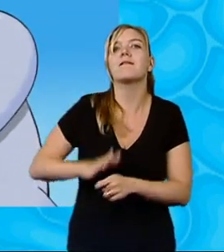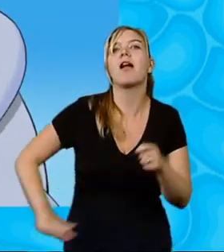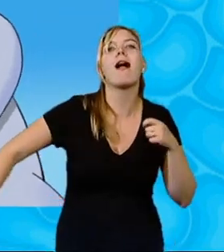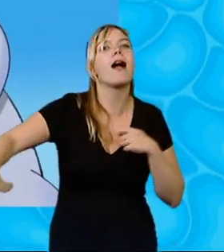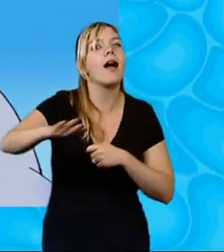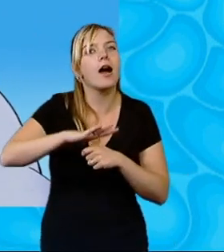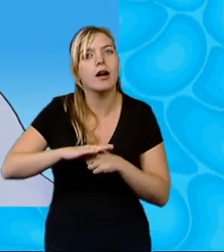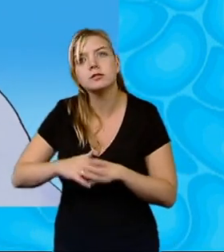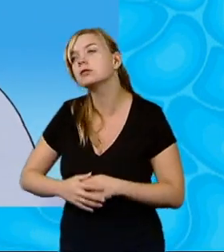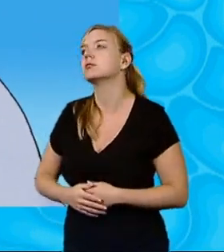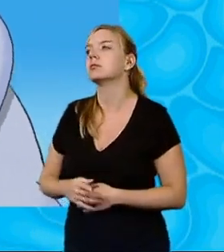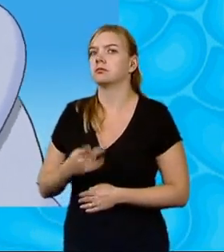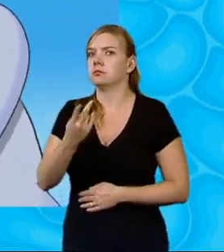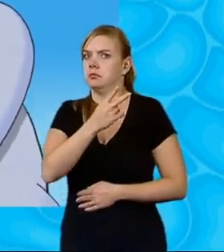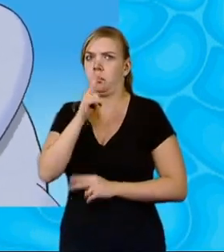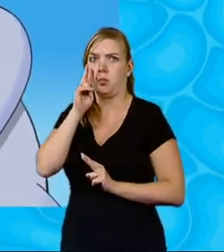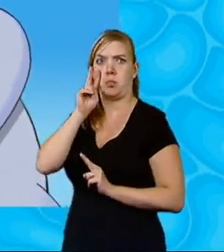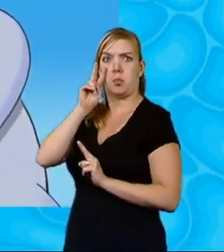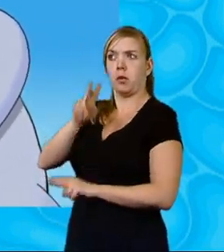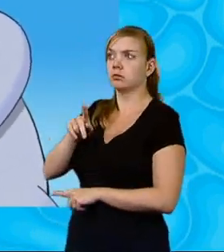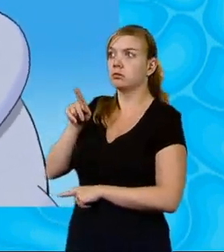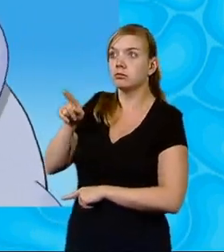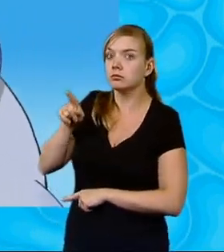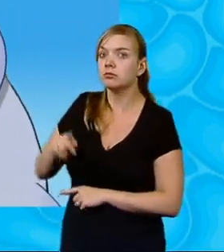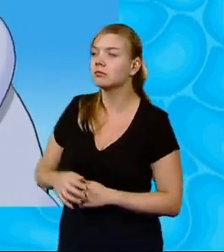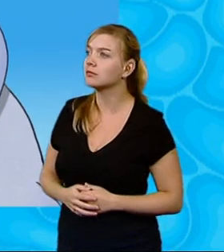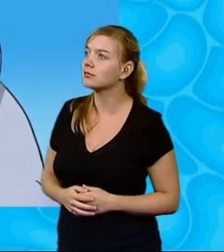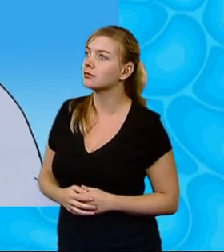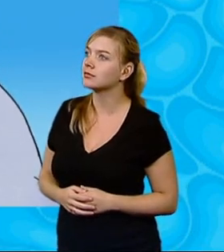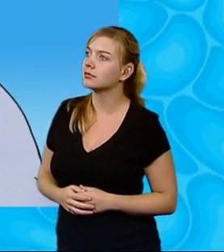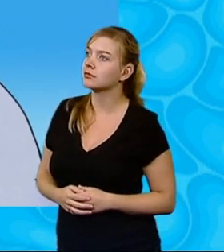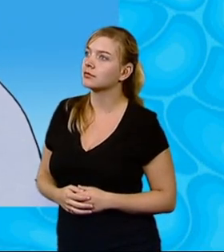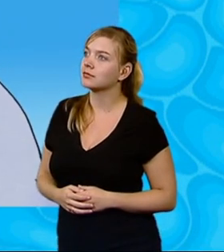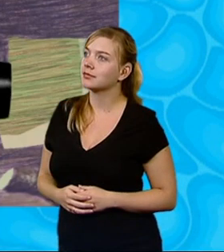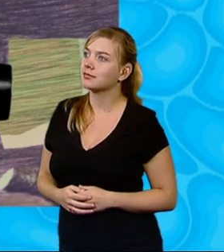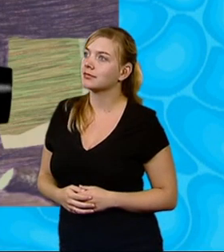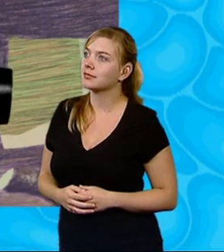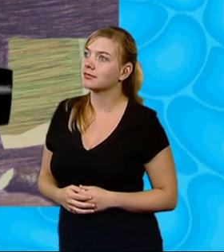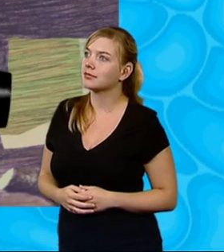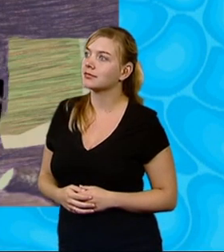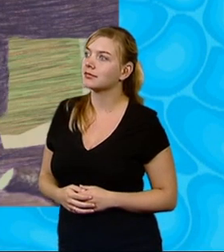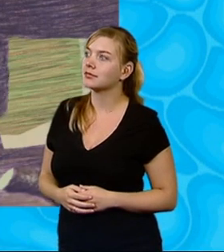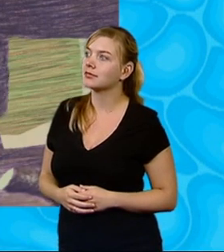land. Dib and Dab, take a look at these animal homes on and in the ground.